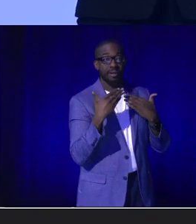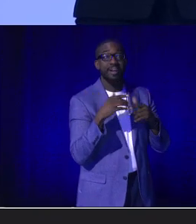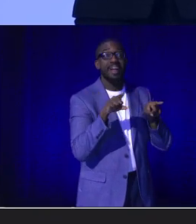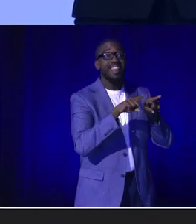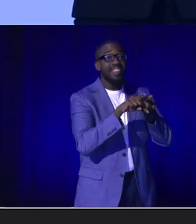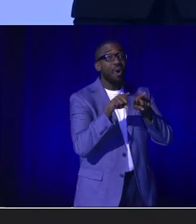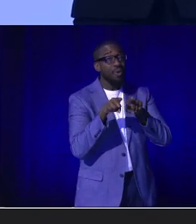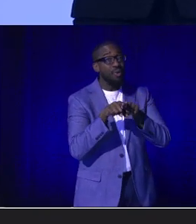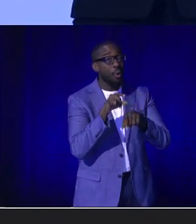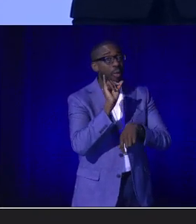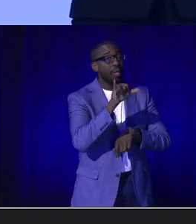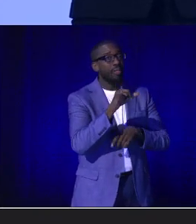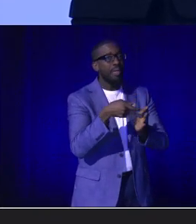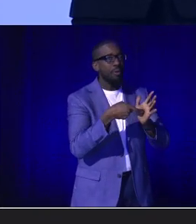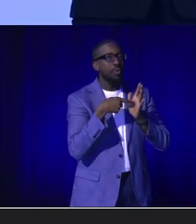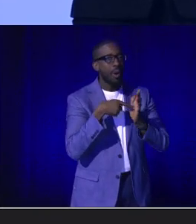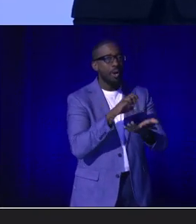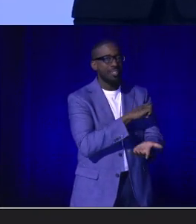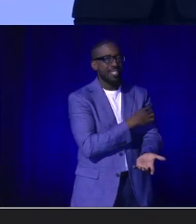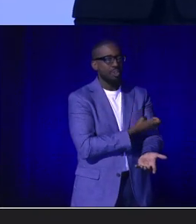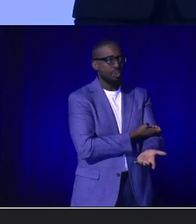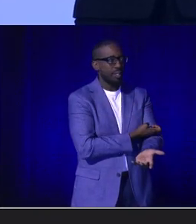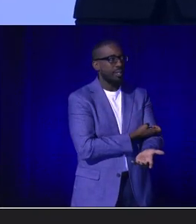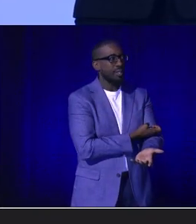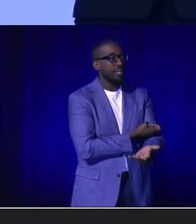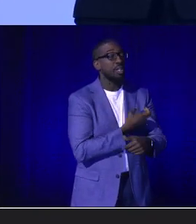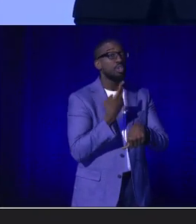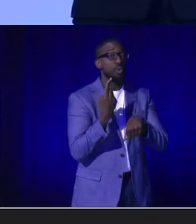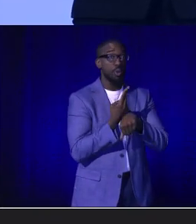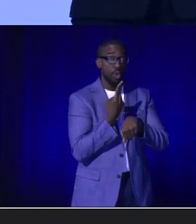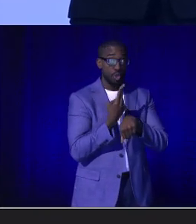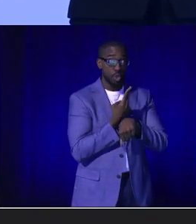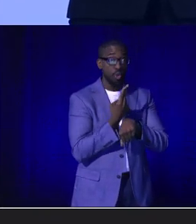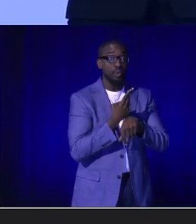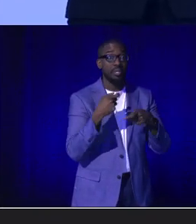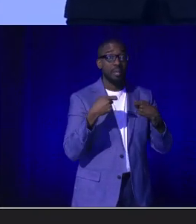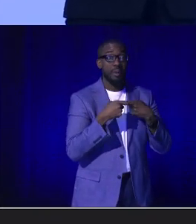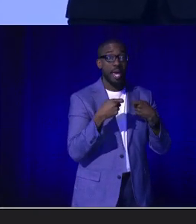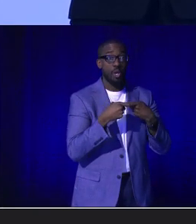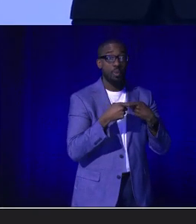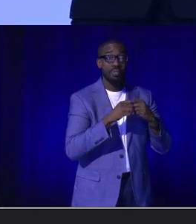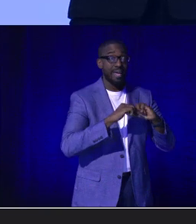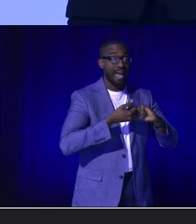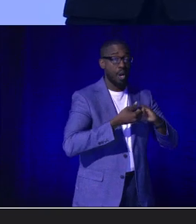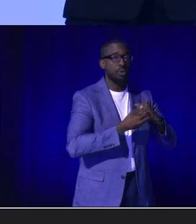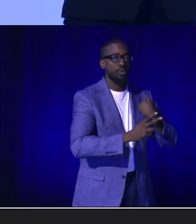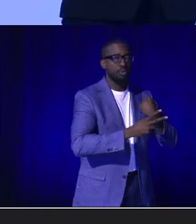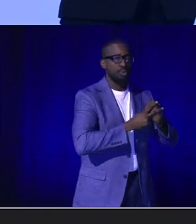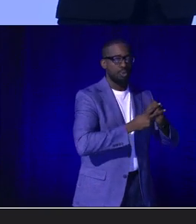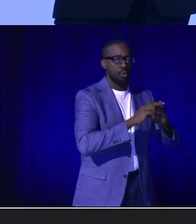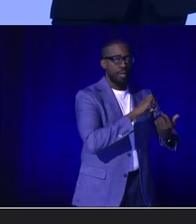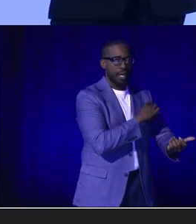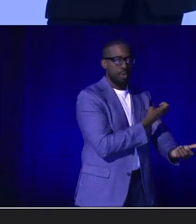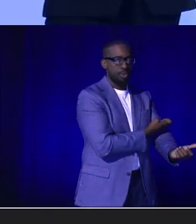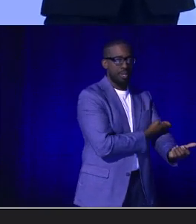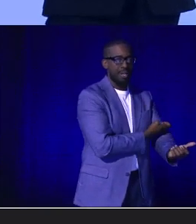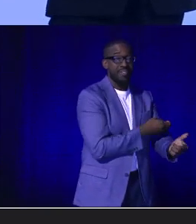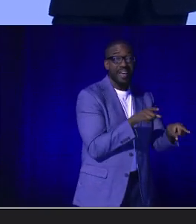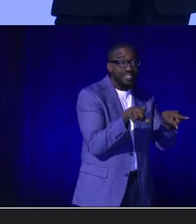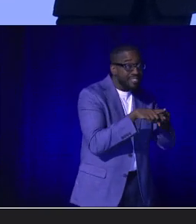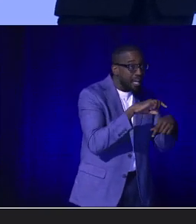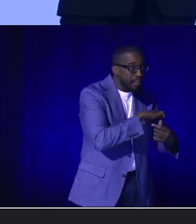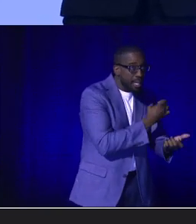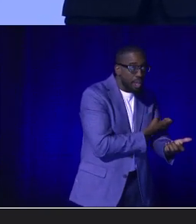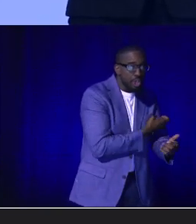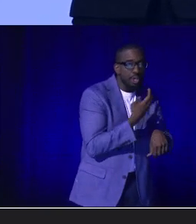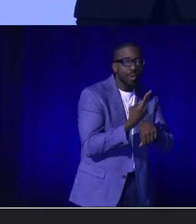using batteries to store energy, and then we're using some of that energy to cool the battery. So that